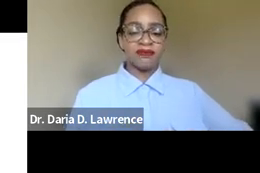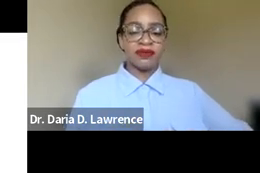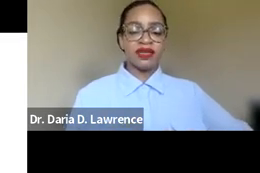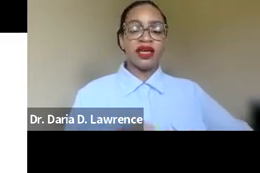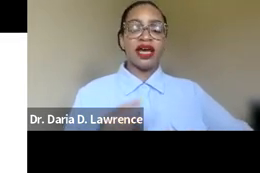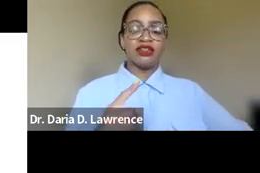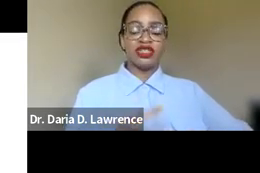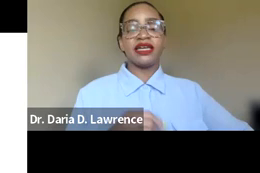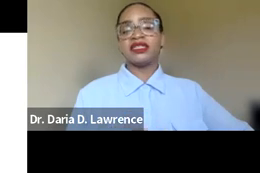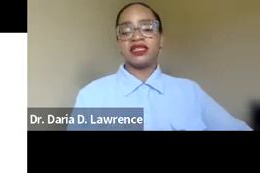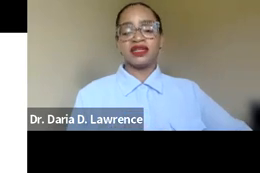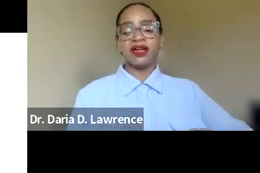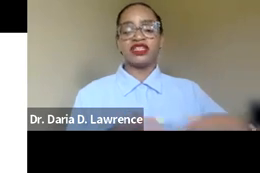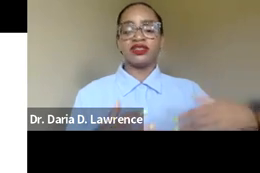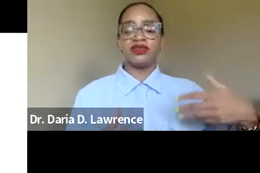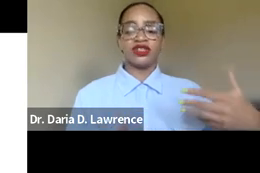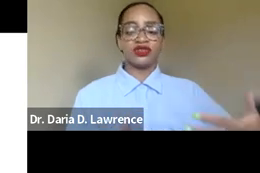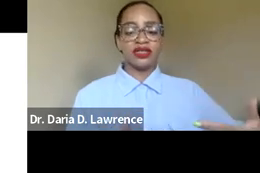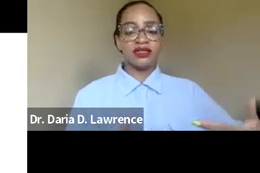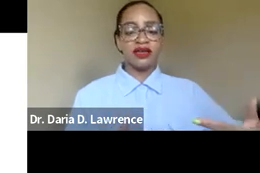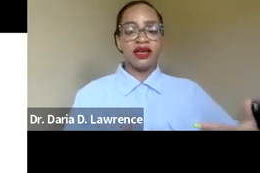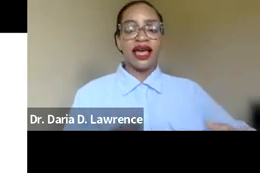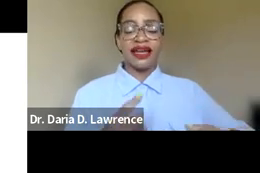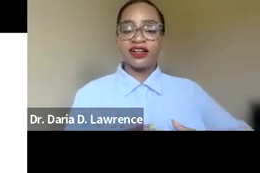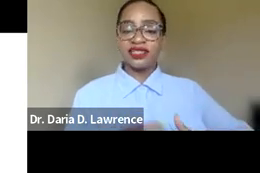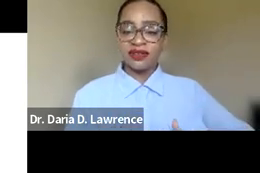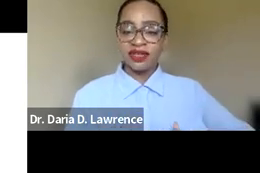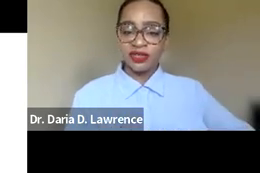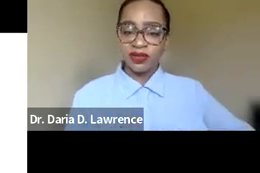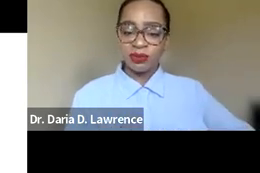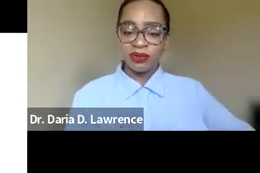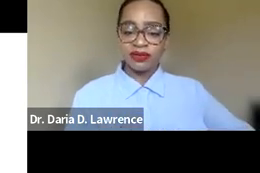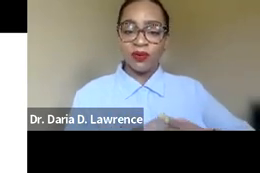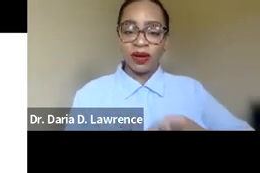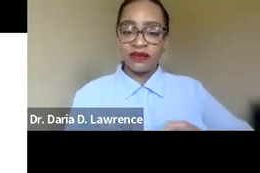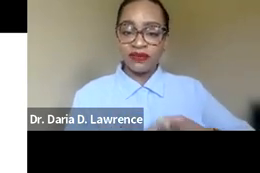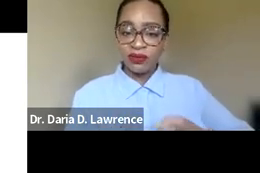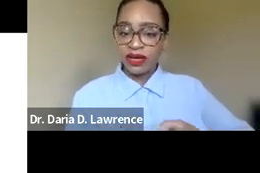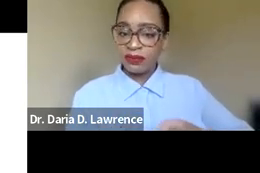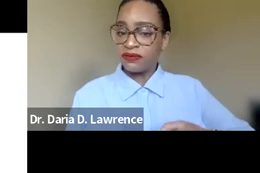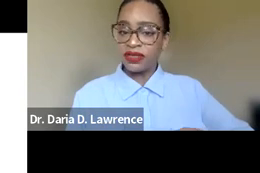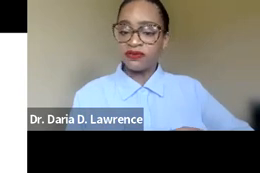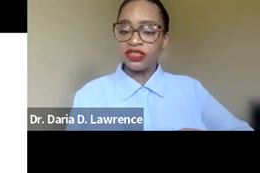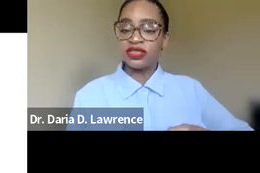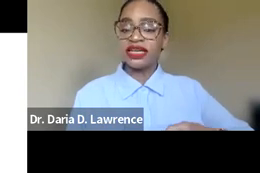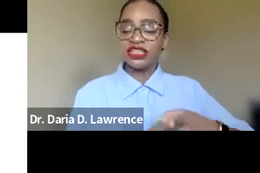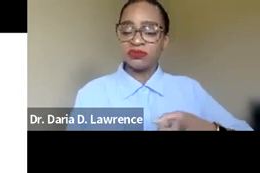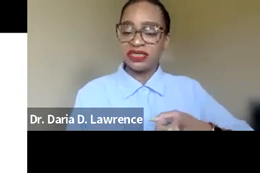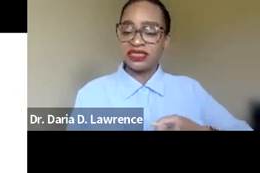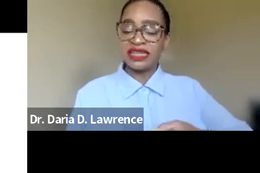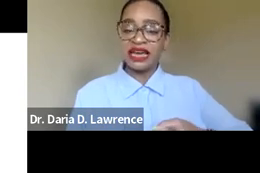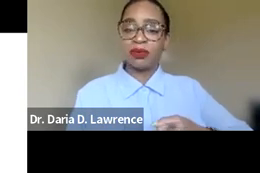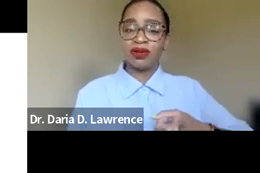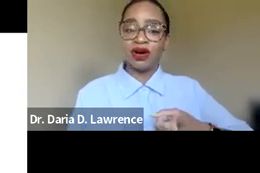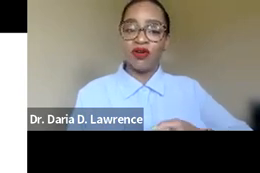need. And you should take into consideration the student's strengths. And here's the other thing that's really important. Whatever you recommend for intervention, it should